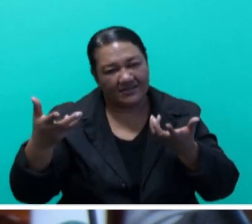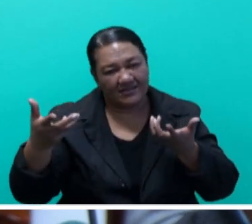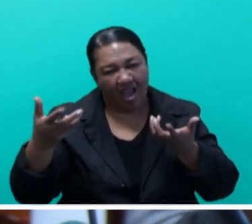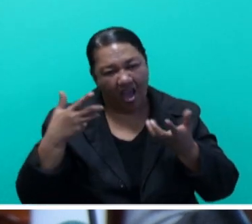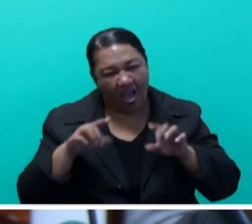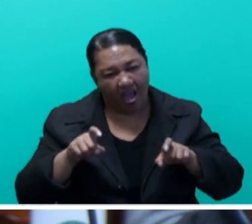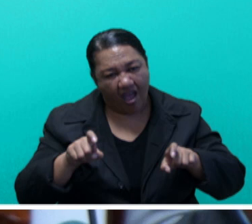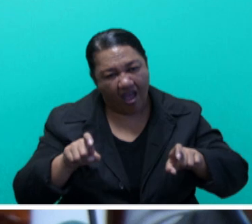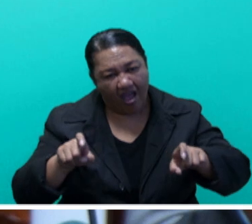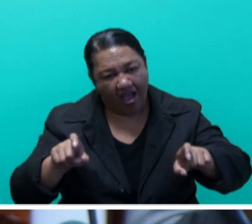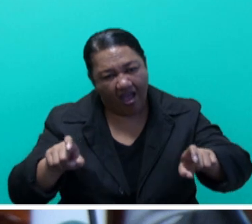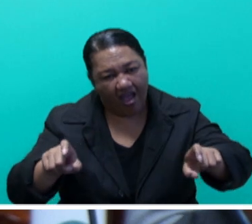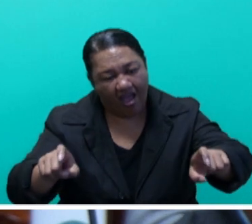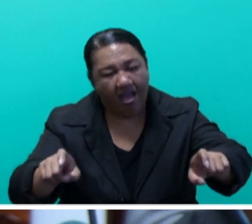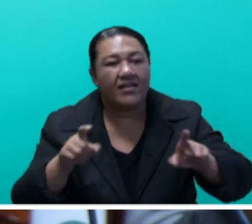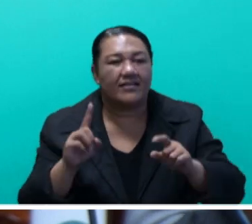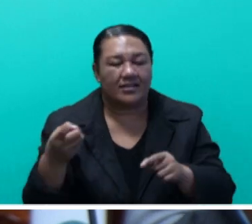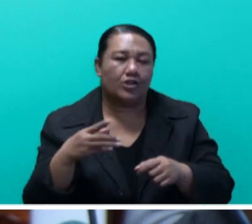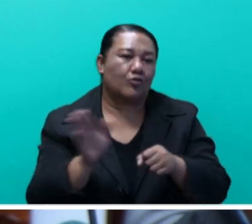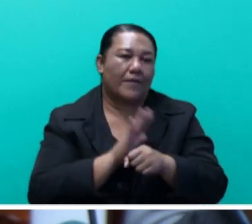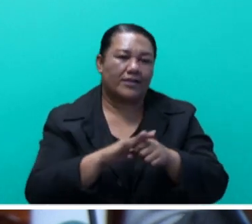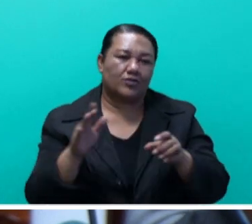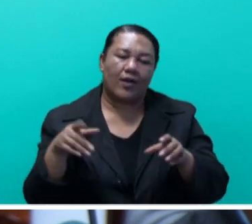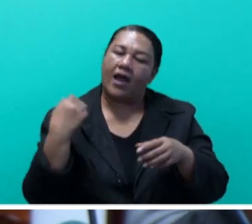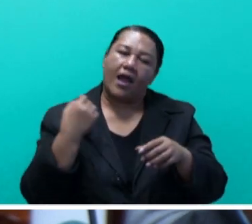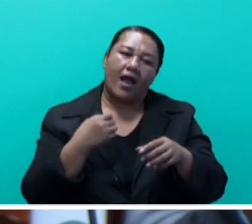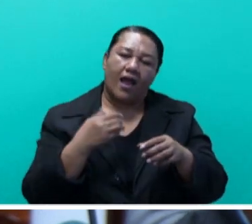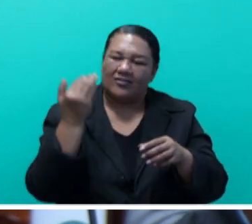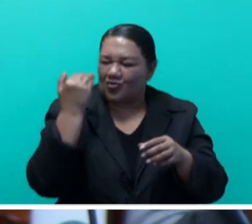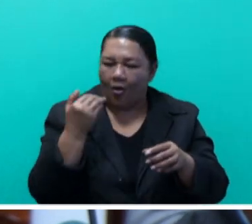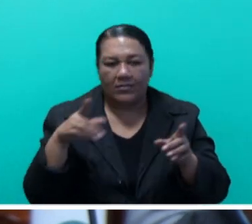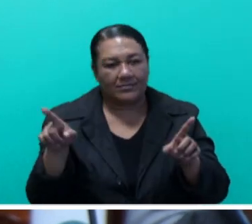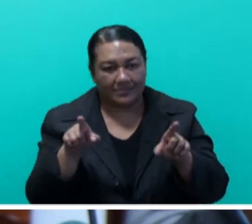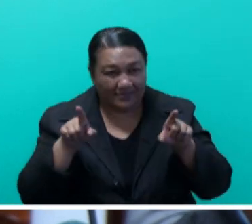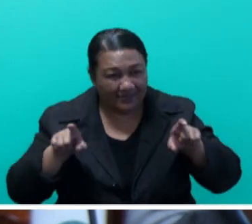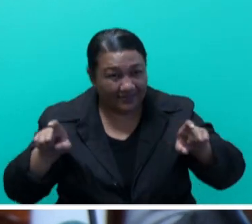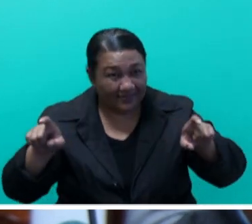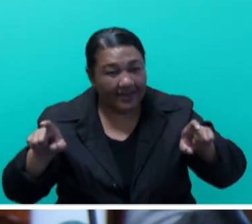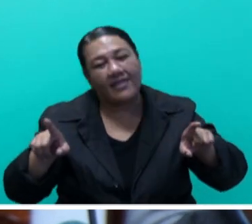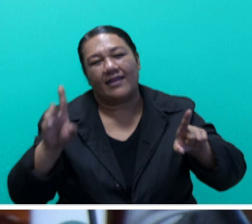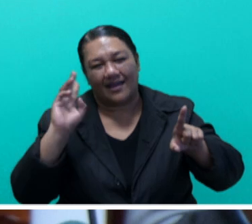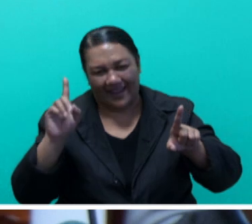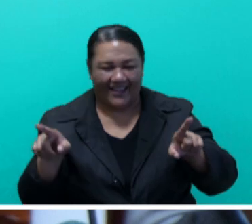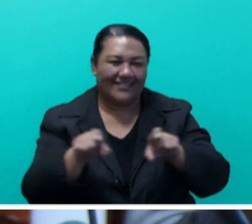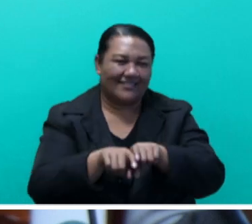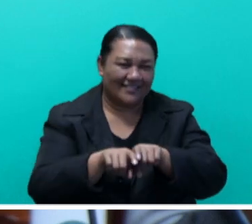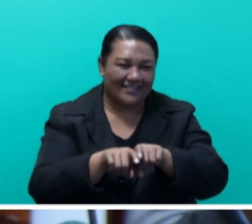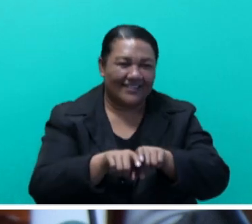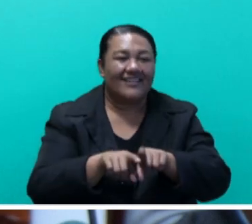held information sessions with 82 interested families 2 weeks ago. Under the conditions of this